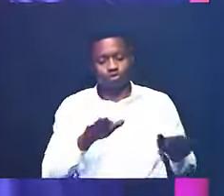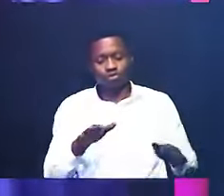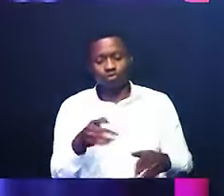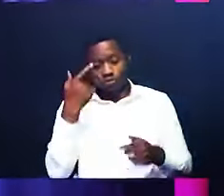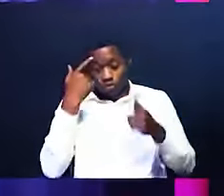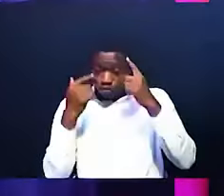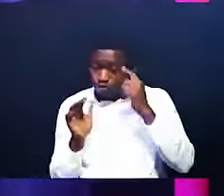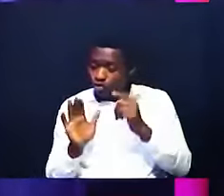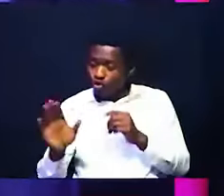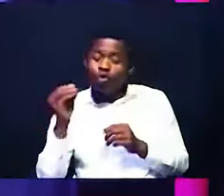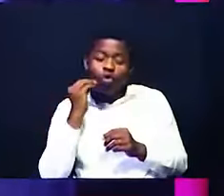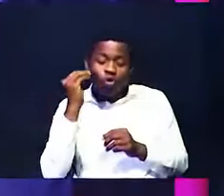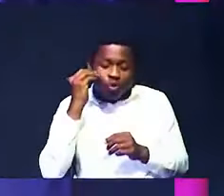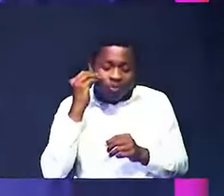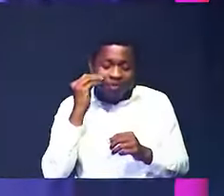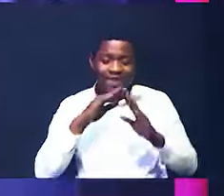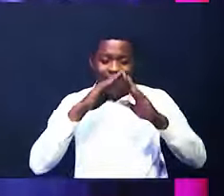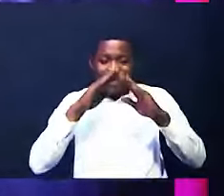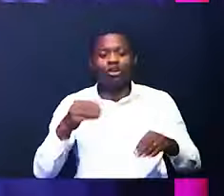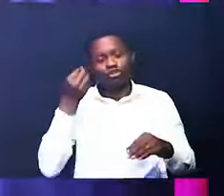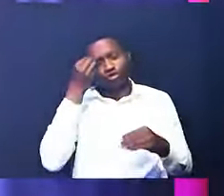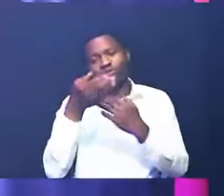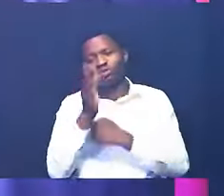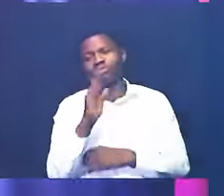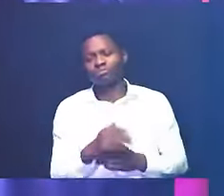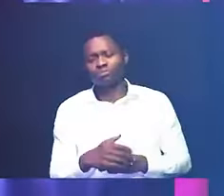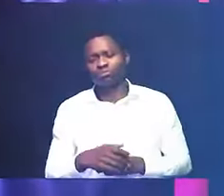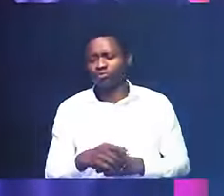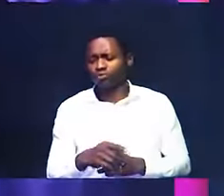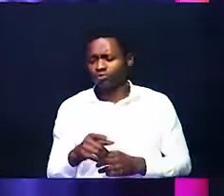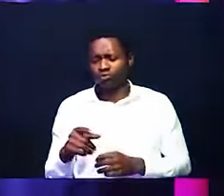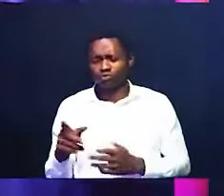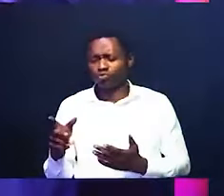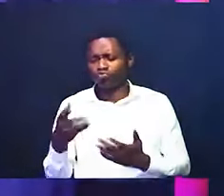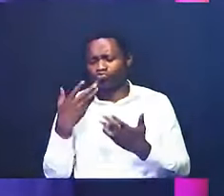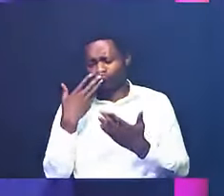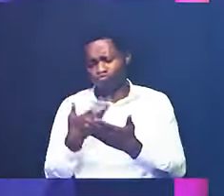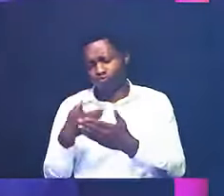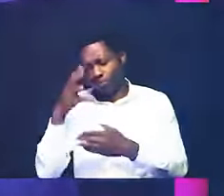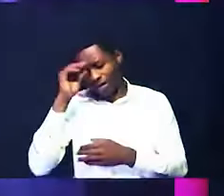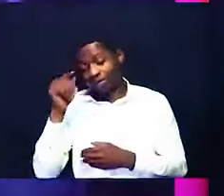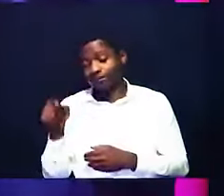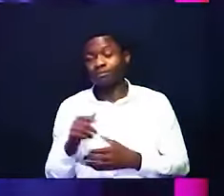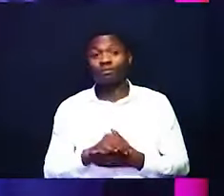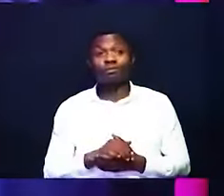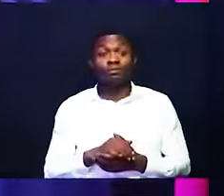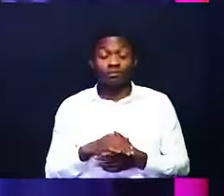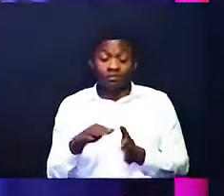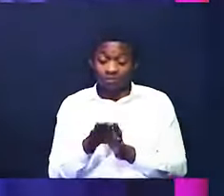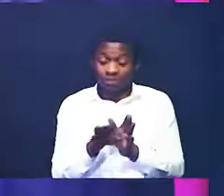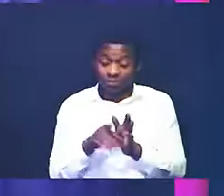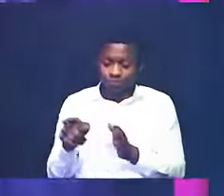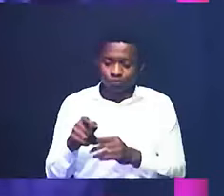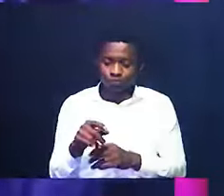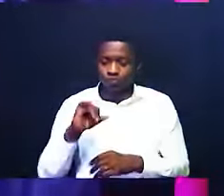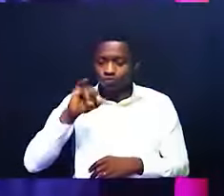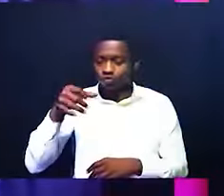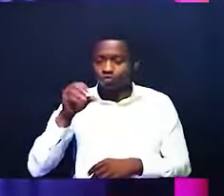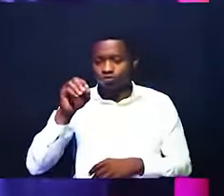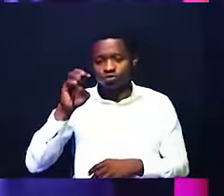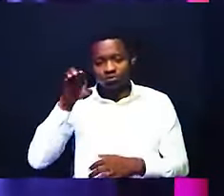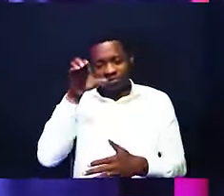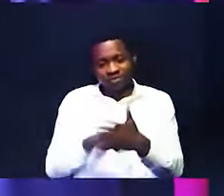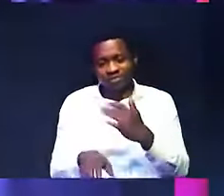fie. What a man. Ni pa be ni. What a man. Oberema be ni. In Job 33.